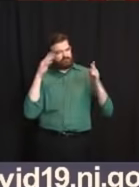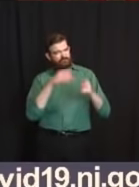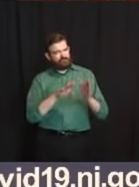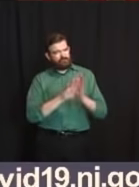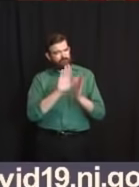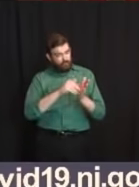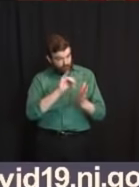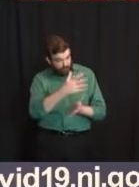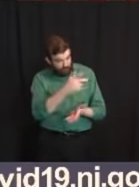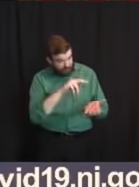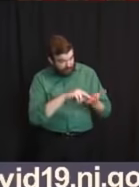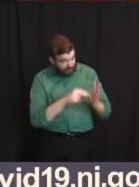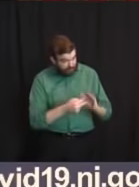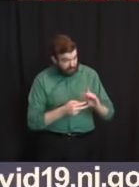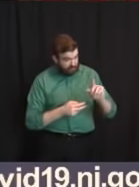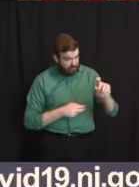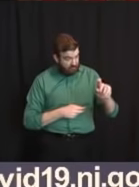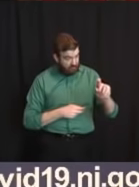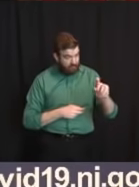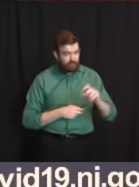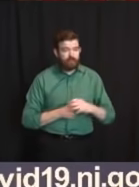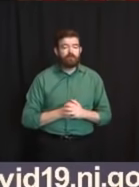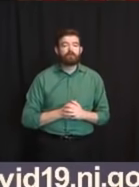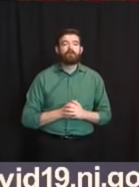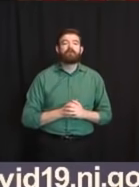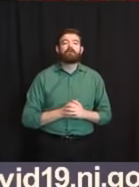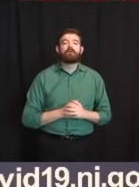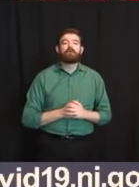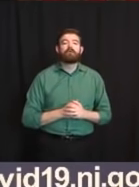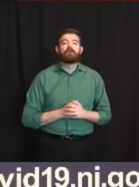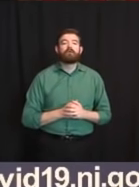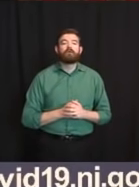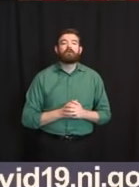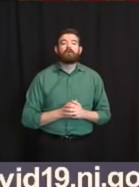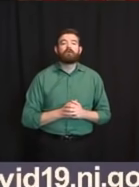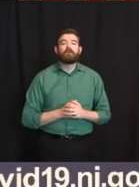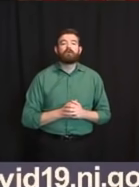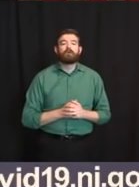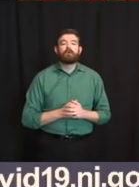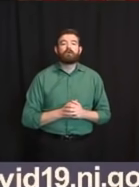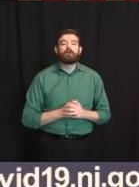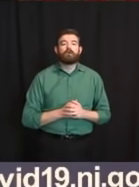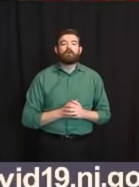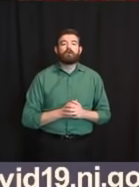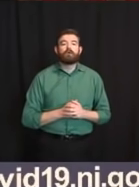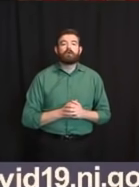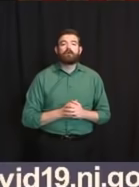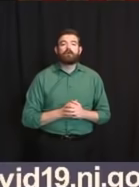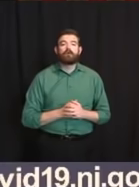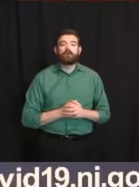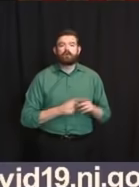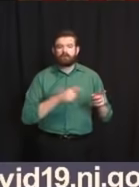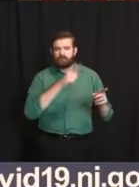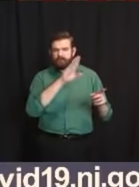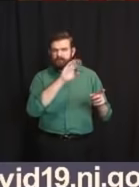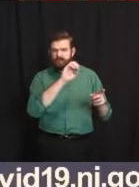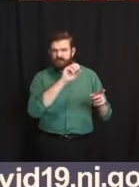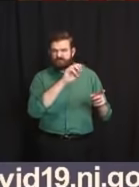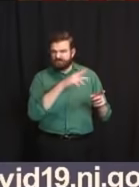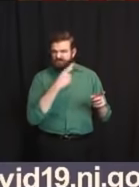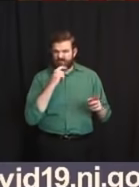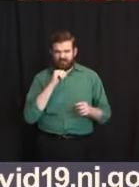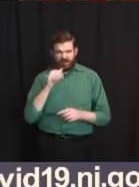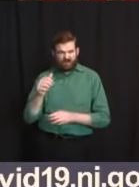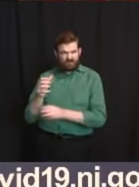probably behind Judy and maybe Ed, is Rich Besser. So if Rich Besser says he doesn't have the CDC guidelines, I'm going to defer to